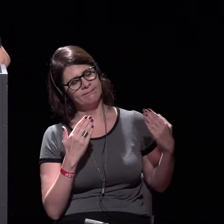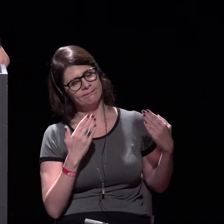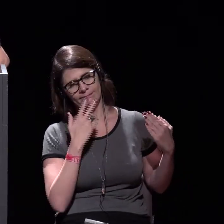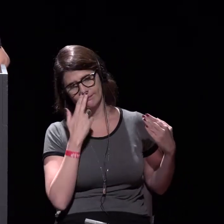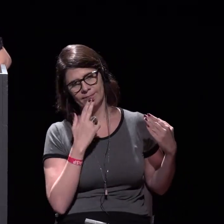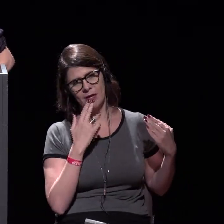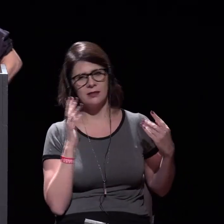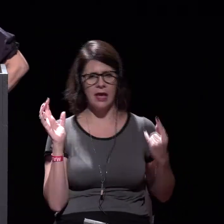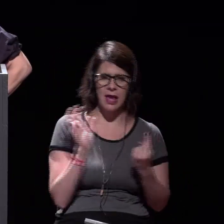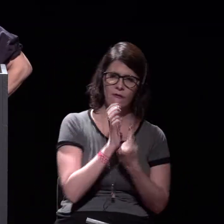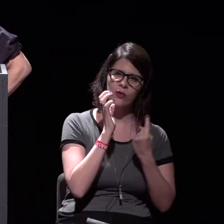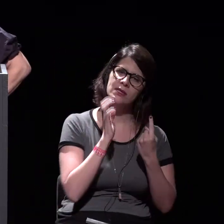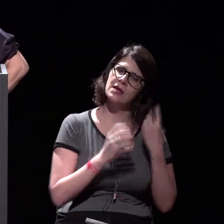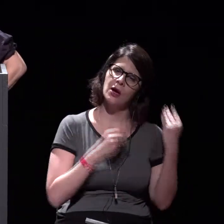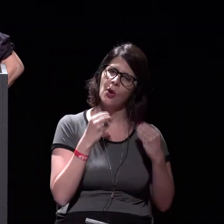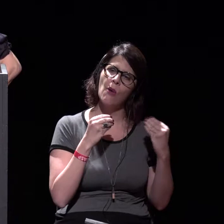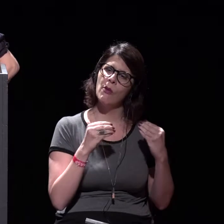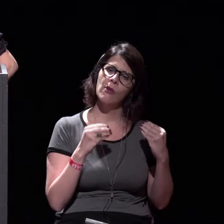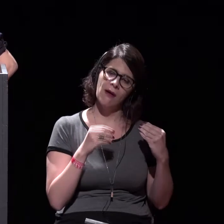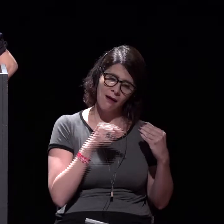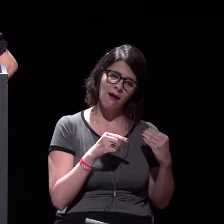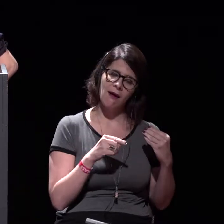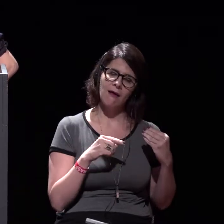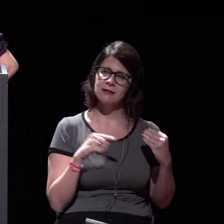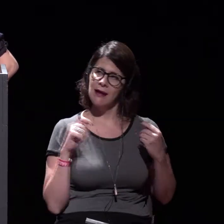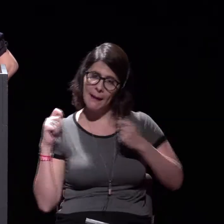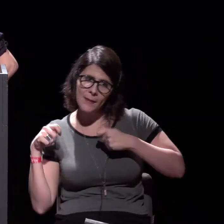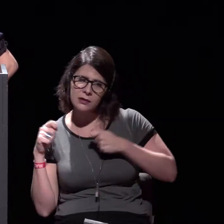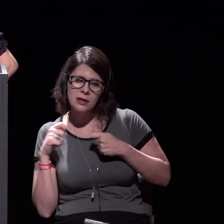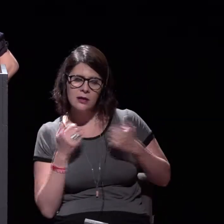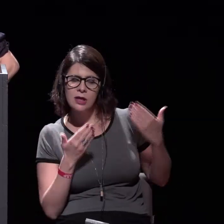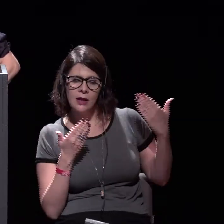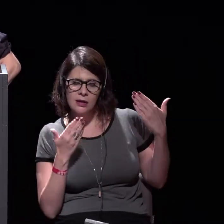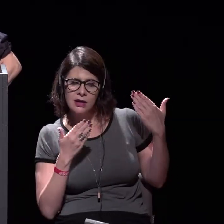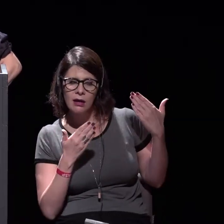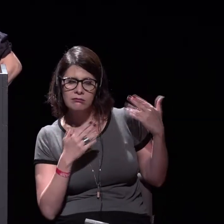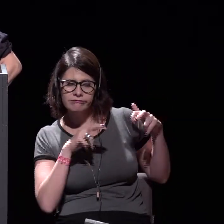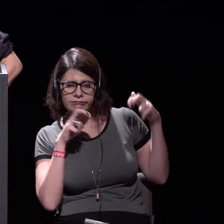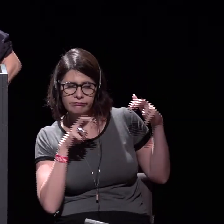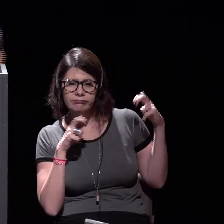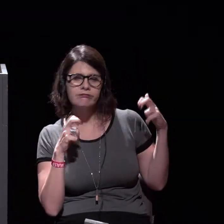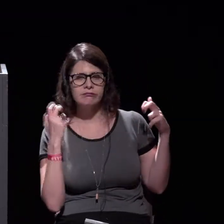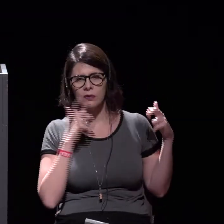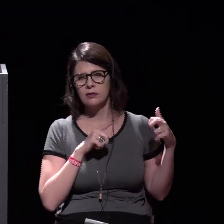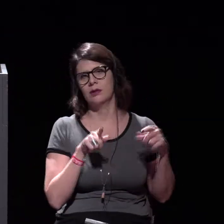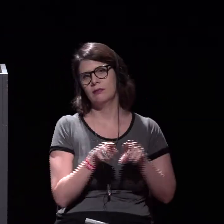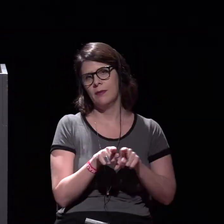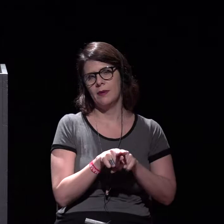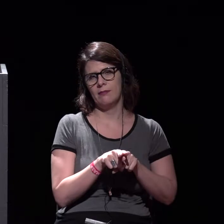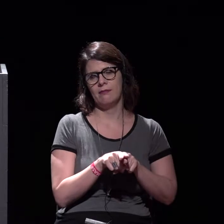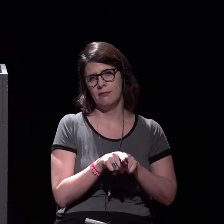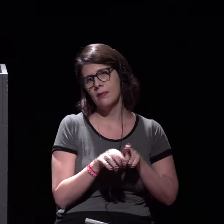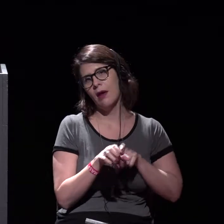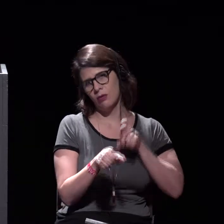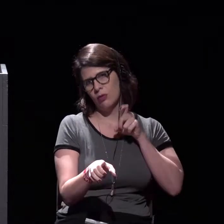judge, and on the basis of that, on our ability to rule our own lives, to be autonomous. But of course,